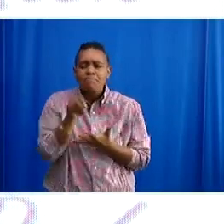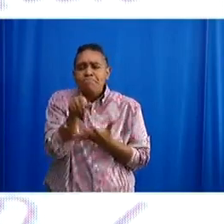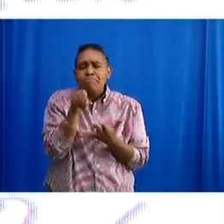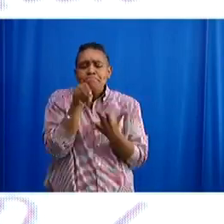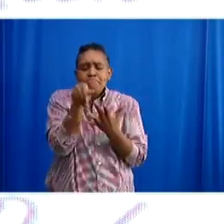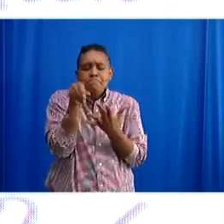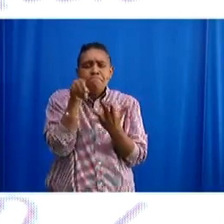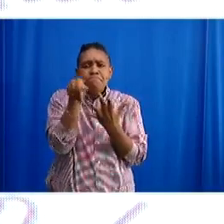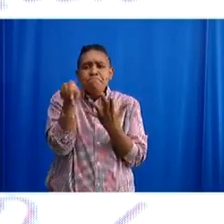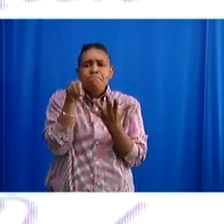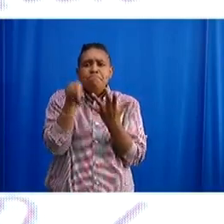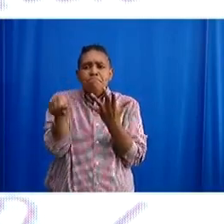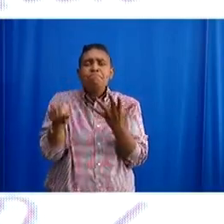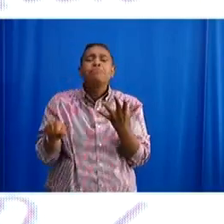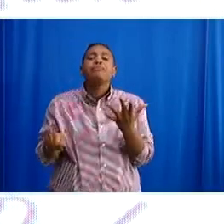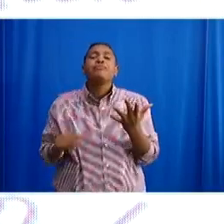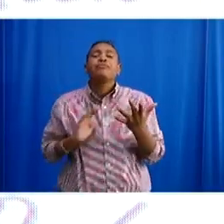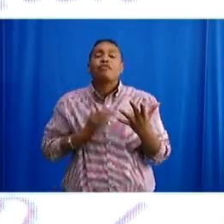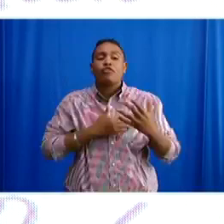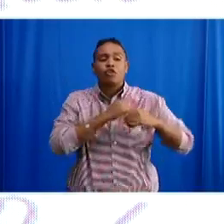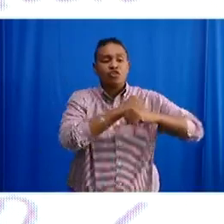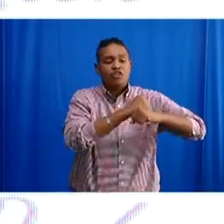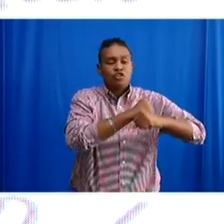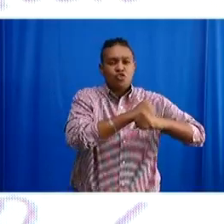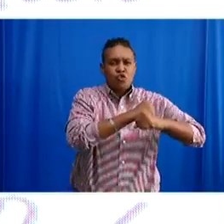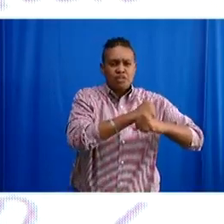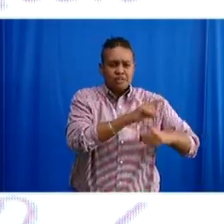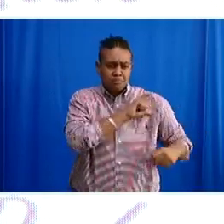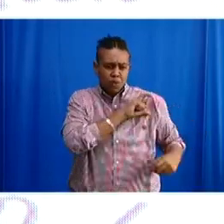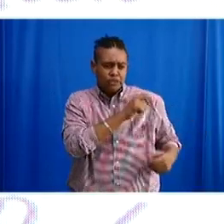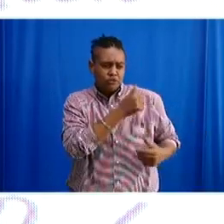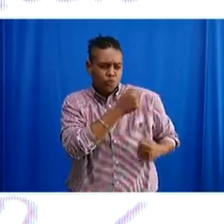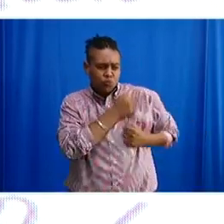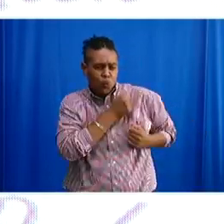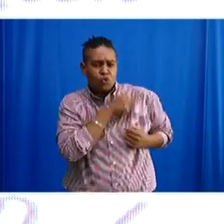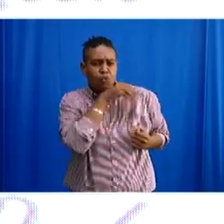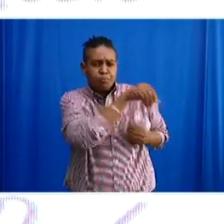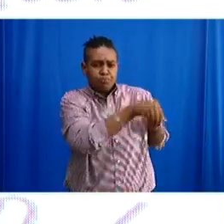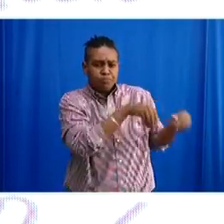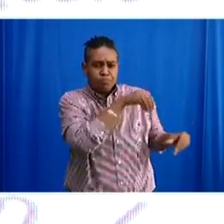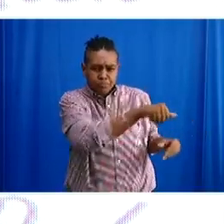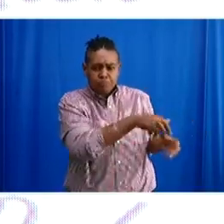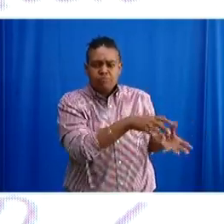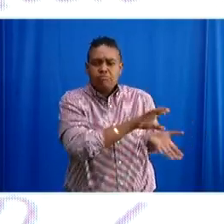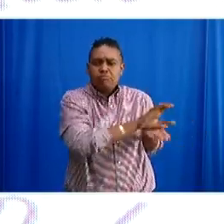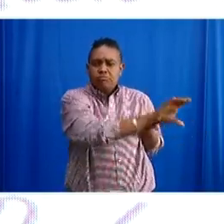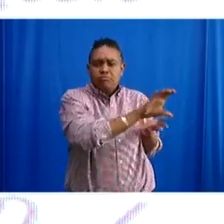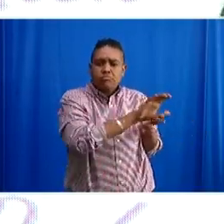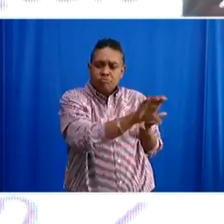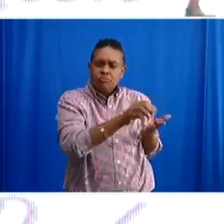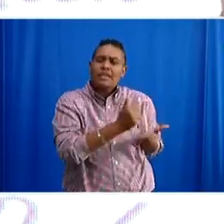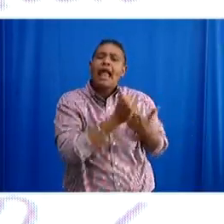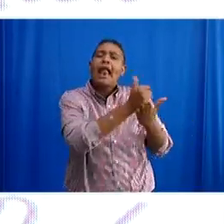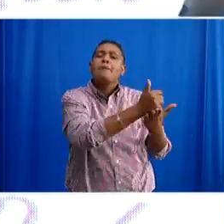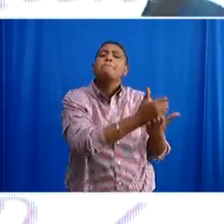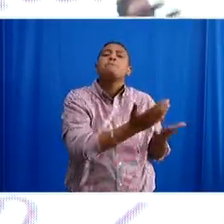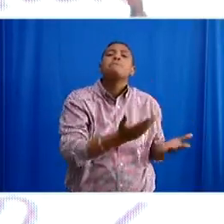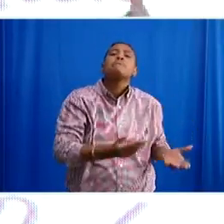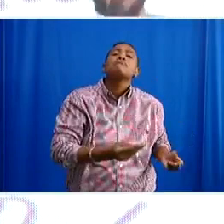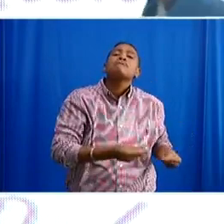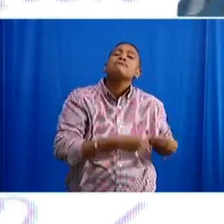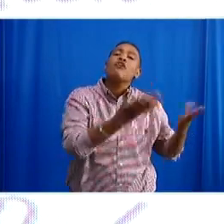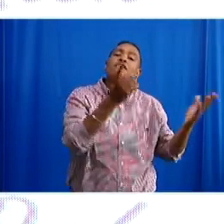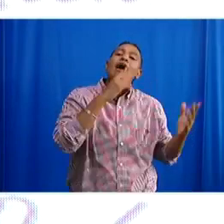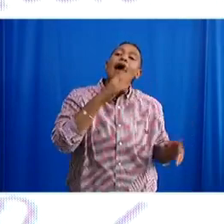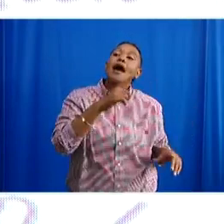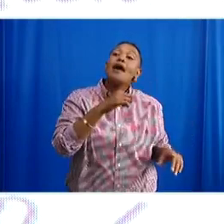our security forces that can help with providing the lift that is required in the